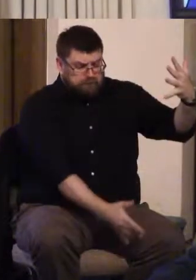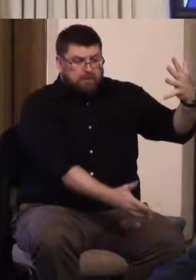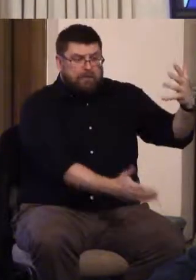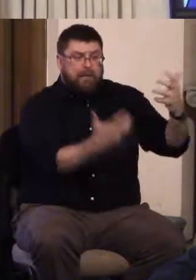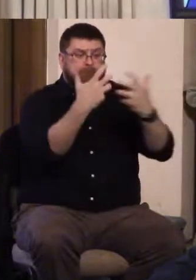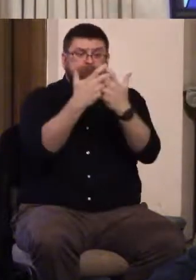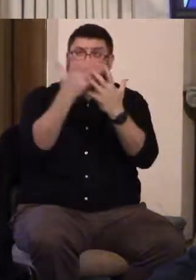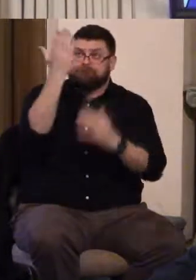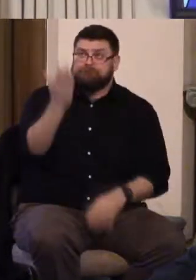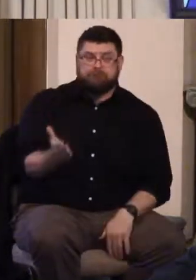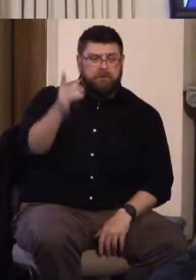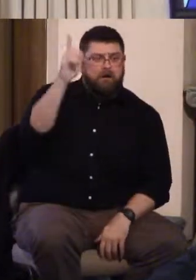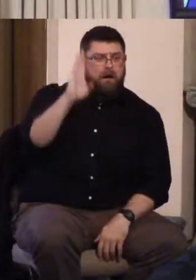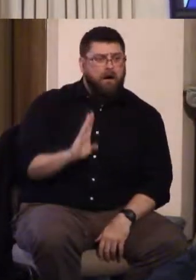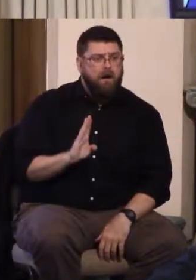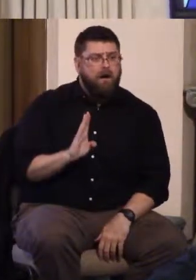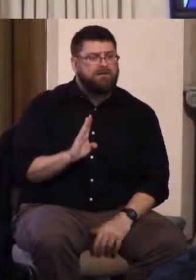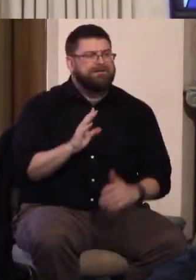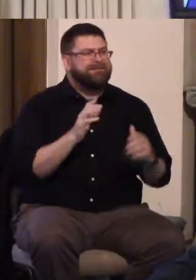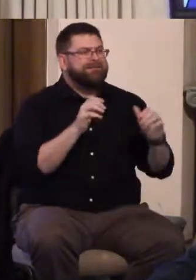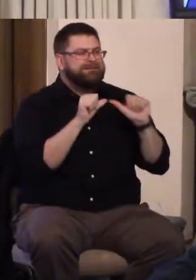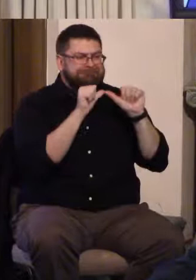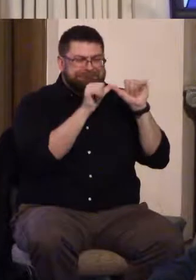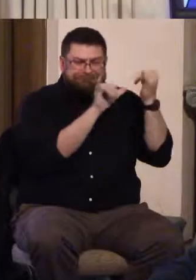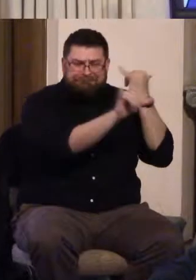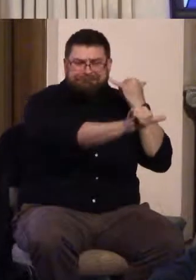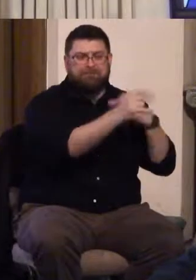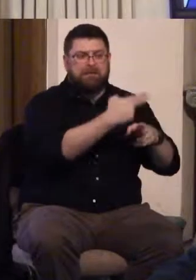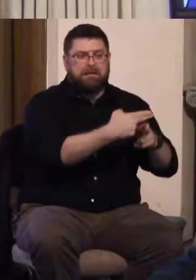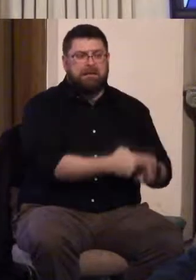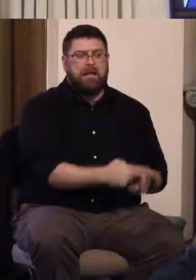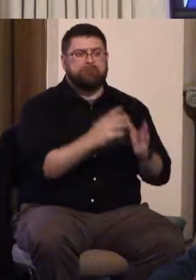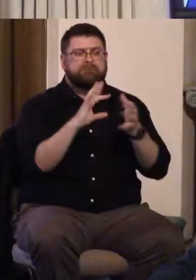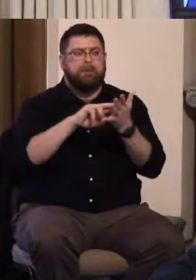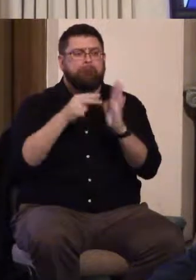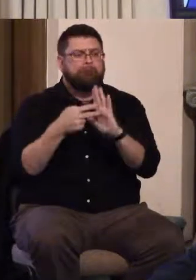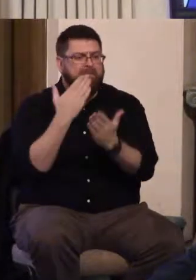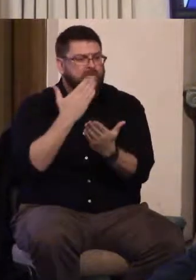for God, infinite names for good.